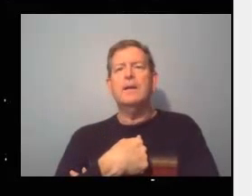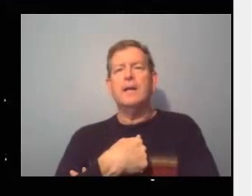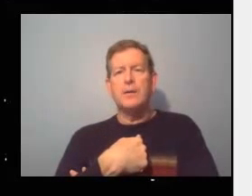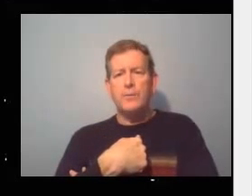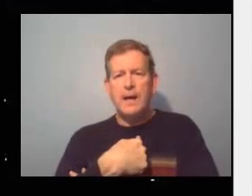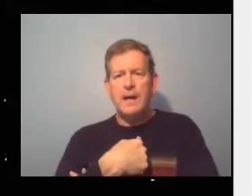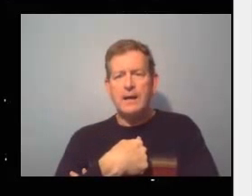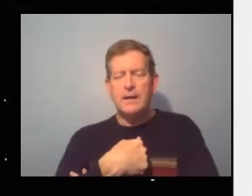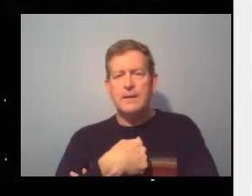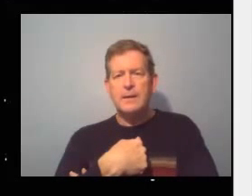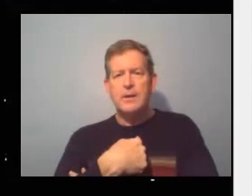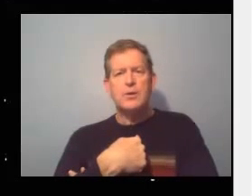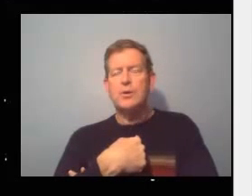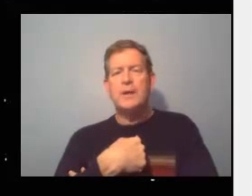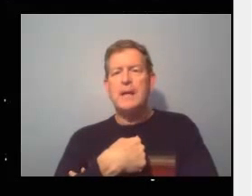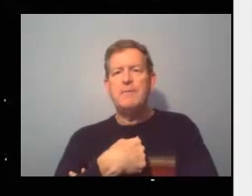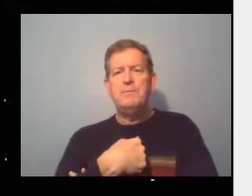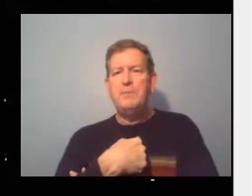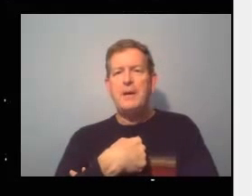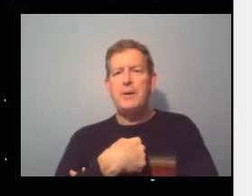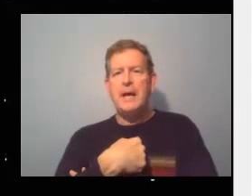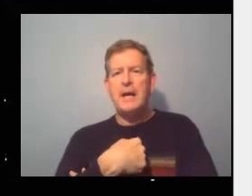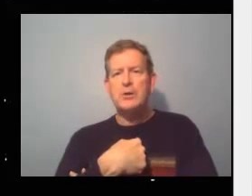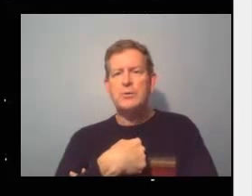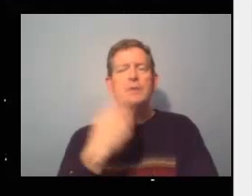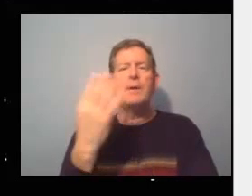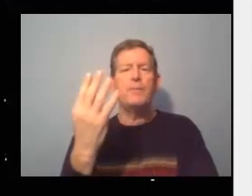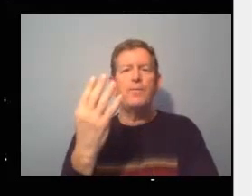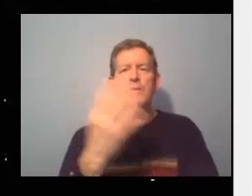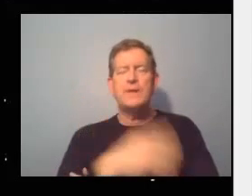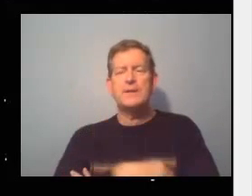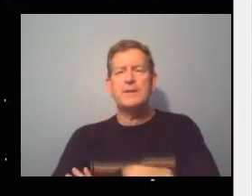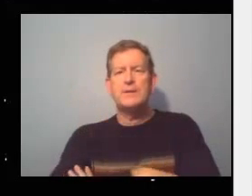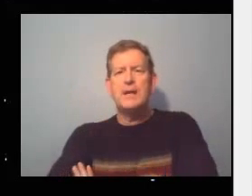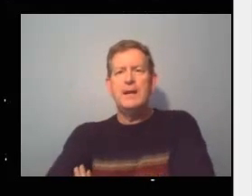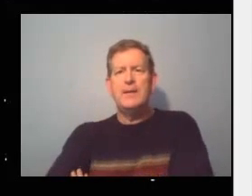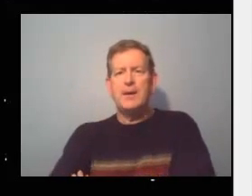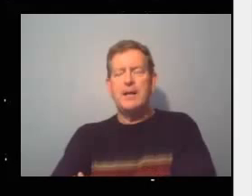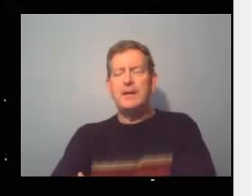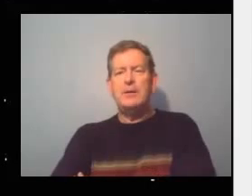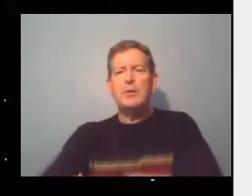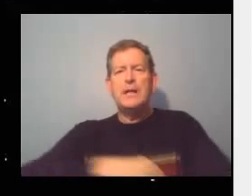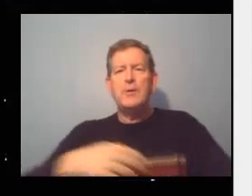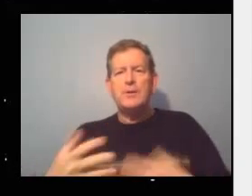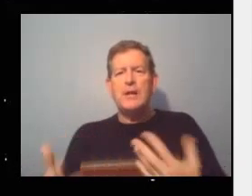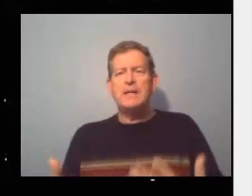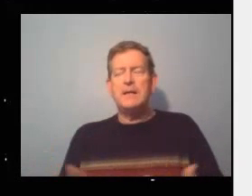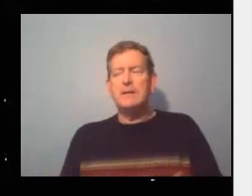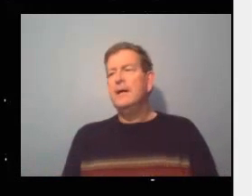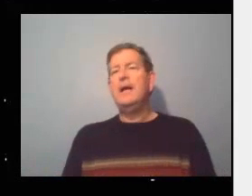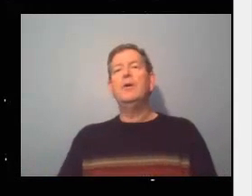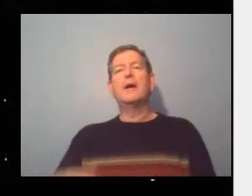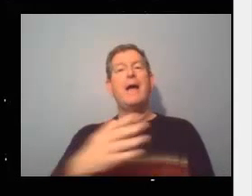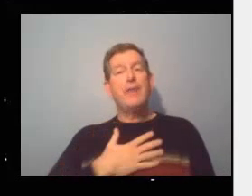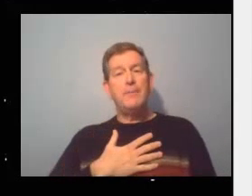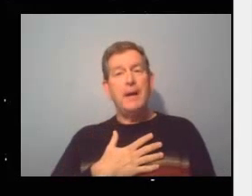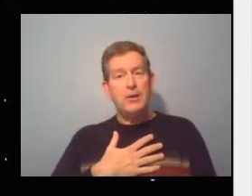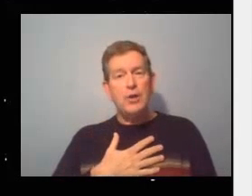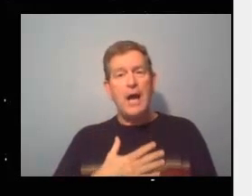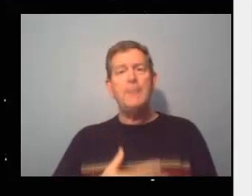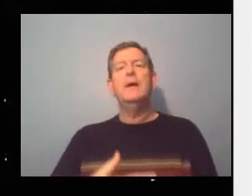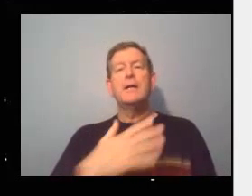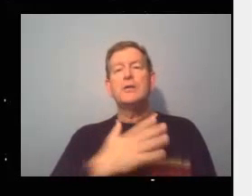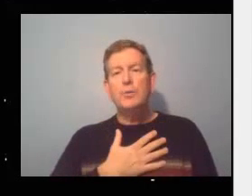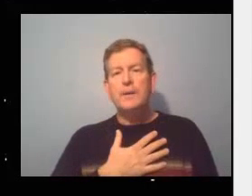fais les devoirs. Je ne lave pas le linge. Well, there are about 4 sentences there. And you're getting across the idea, hey, look, I've got